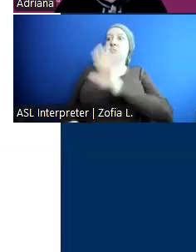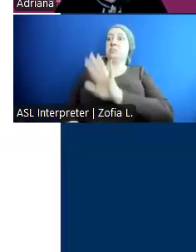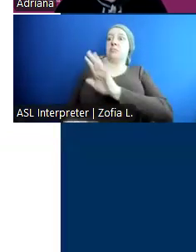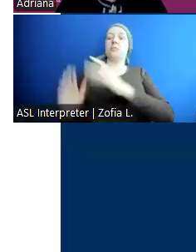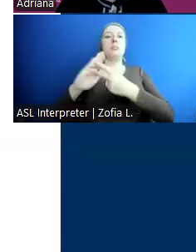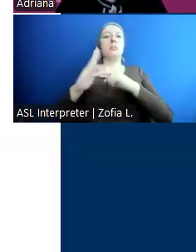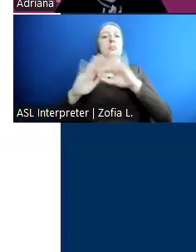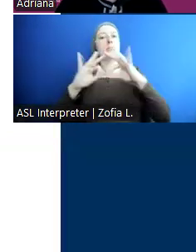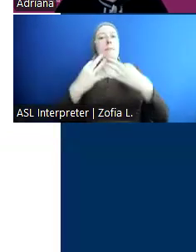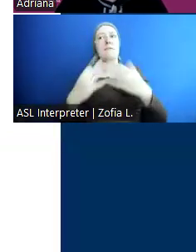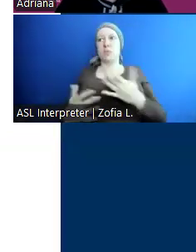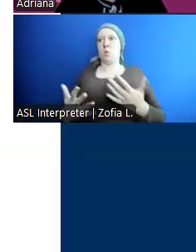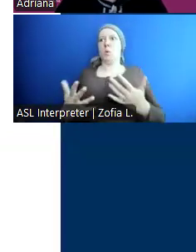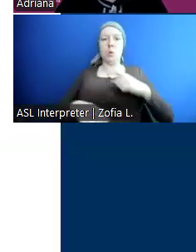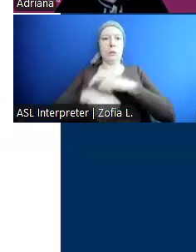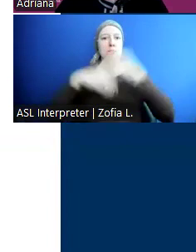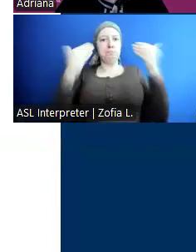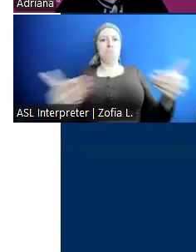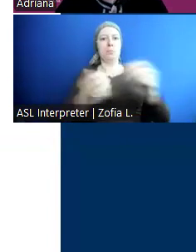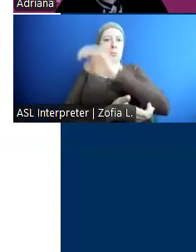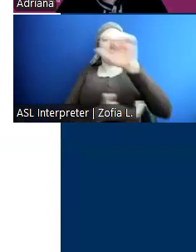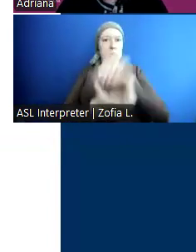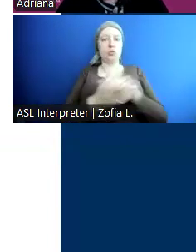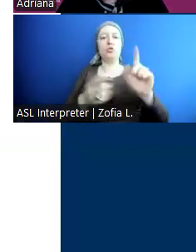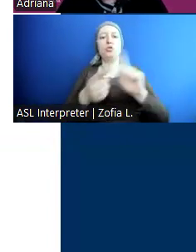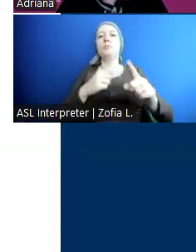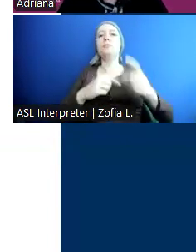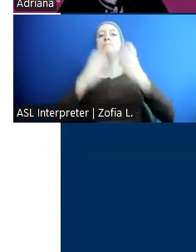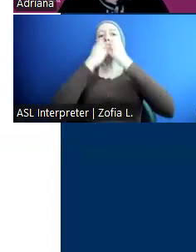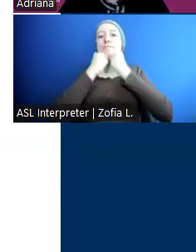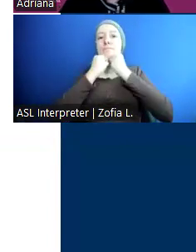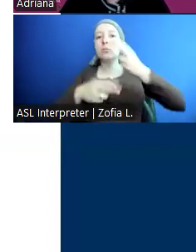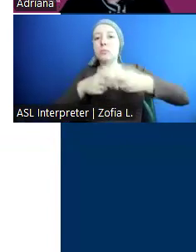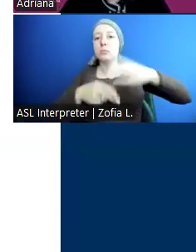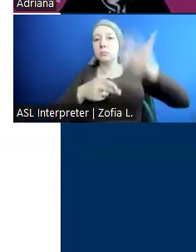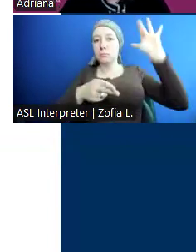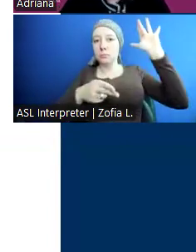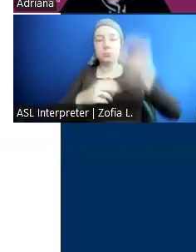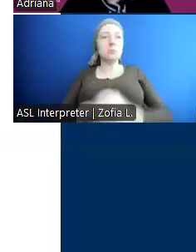to move ahead with the marriage process to save their reputation.